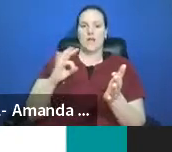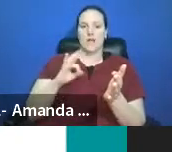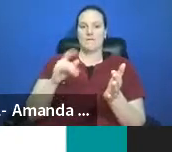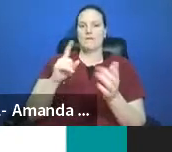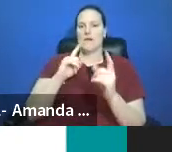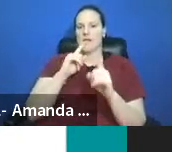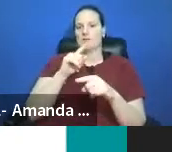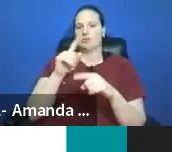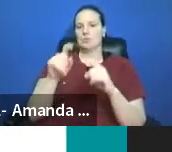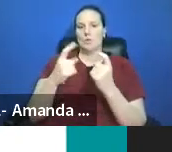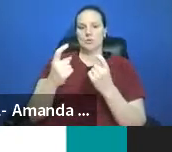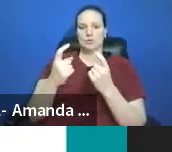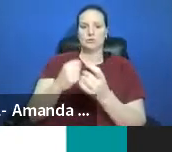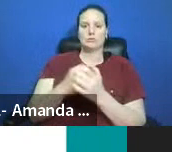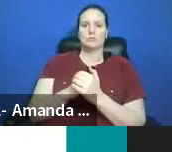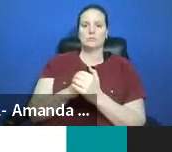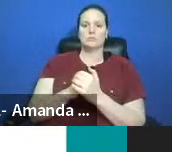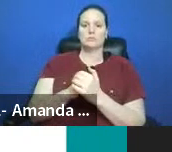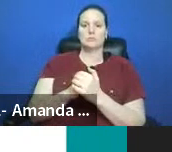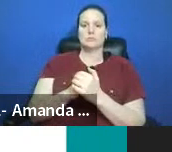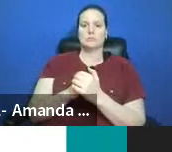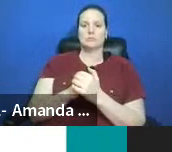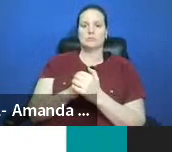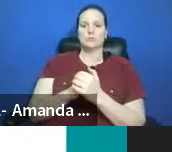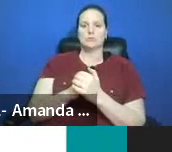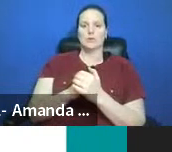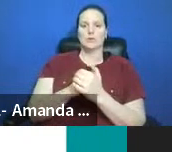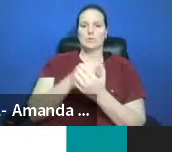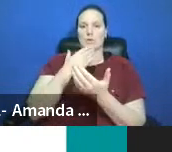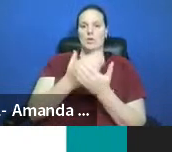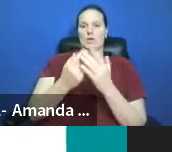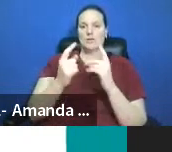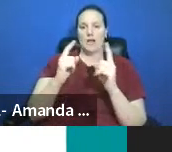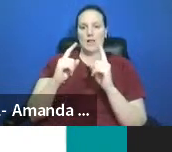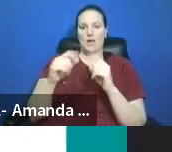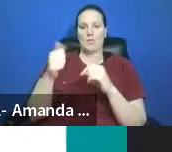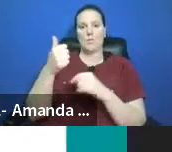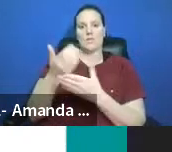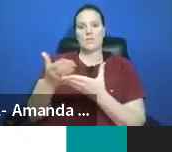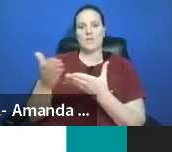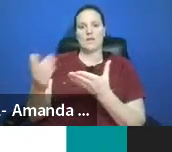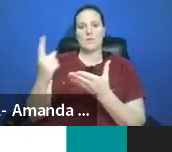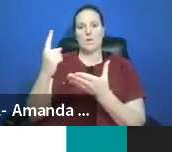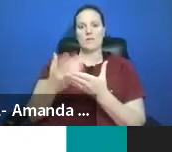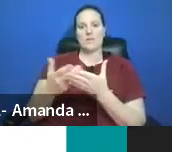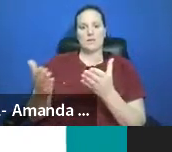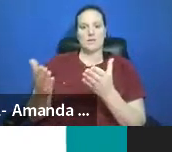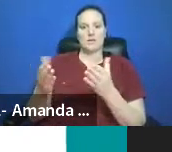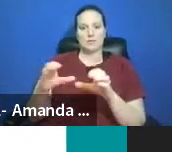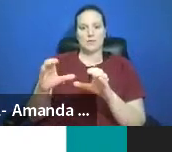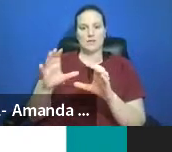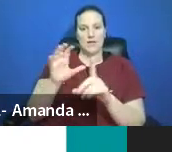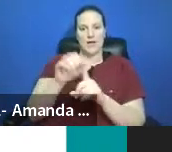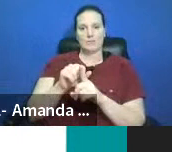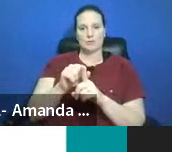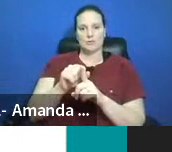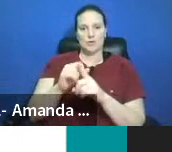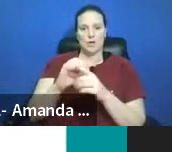answer questions. Really good dialogue. Now, one thing we're also doing is capturing the comments